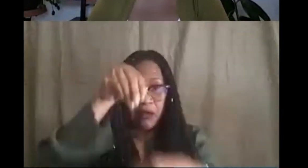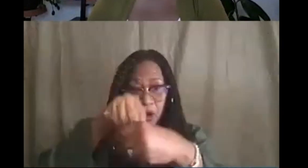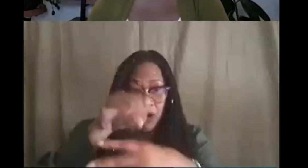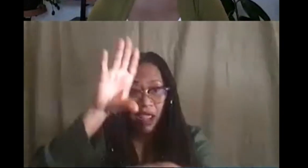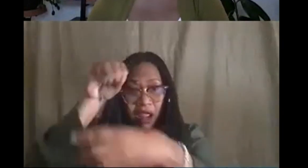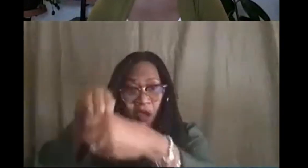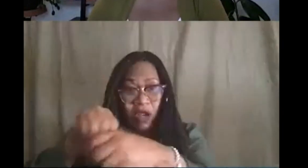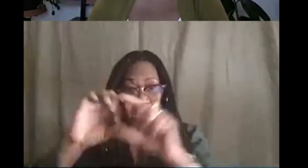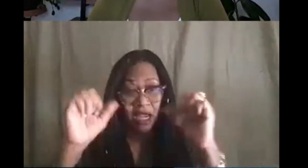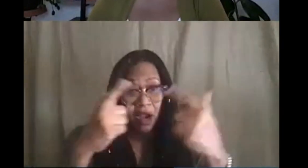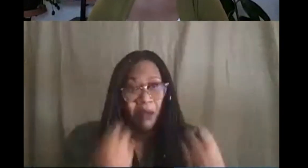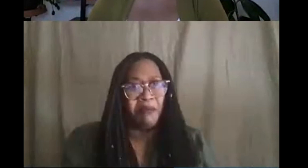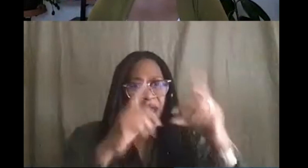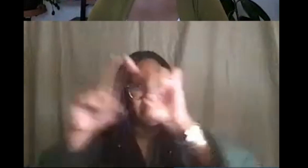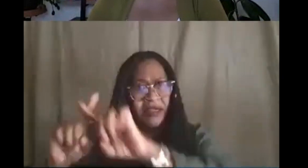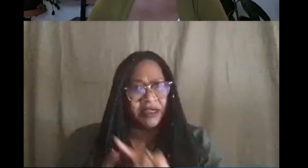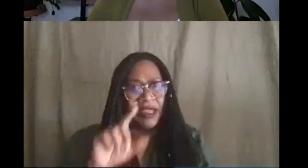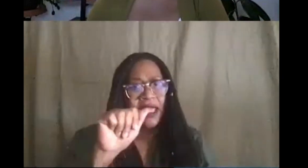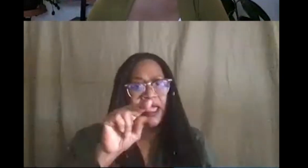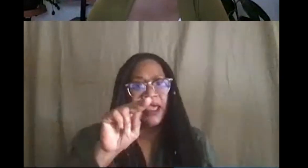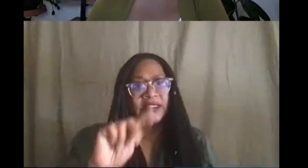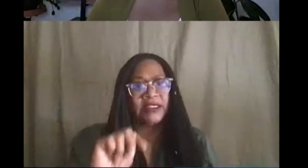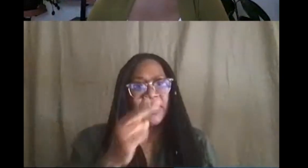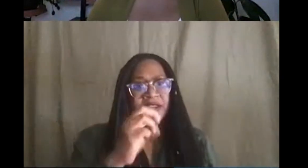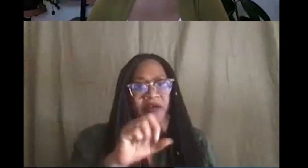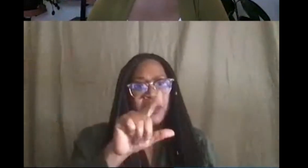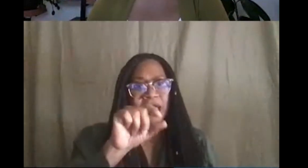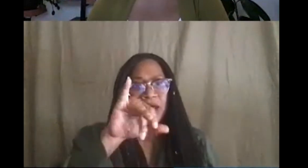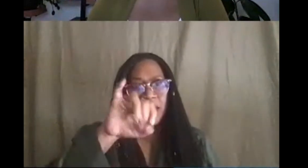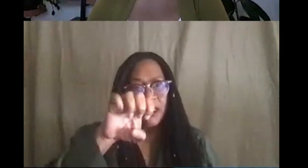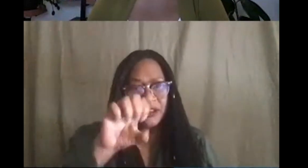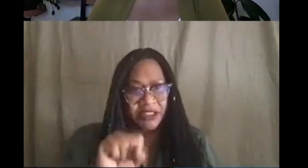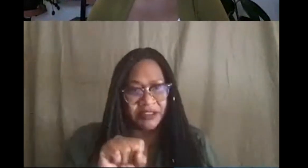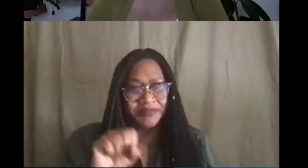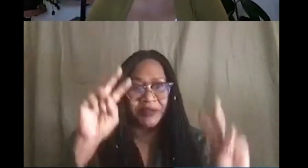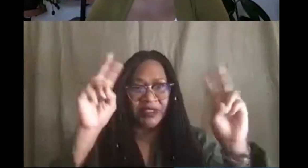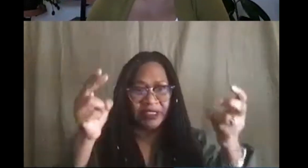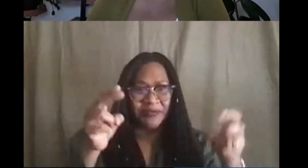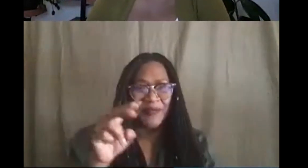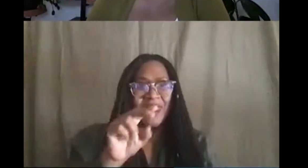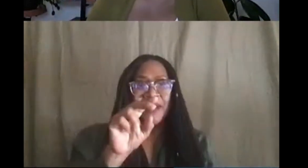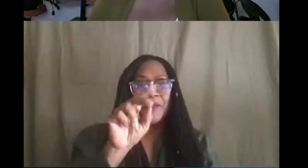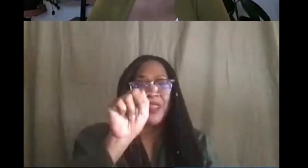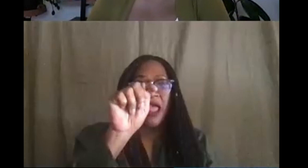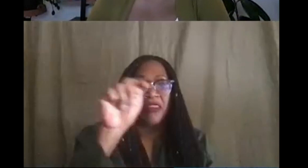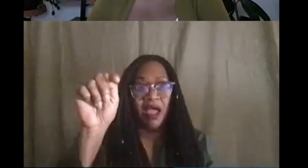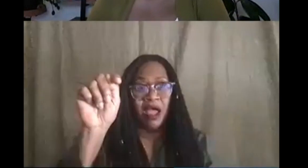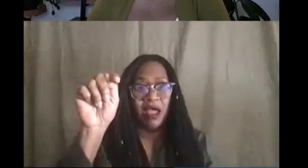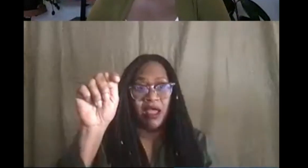anthologies. He has a forthcoming book, The Nation on No Map, that will come out in